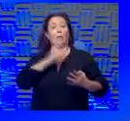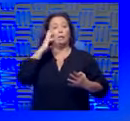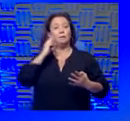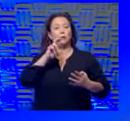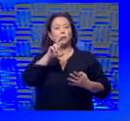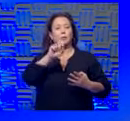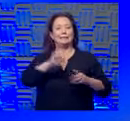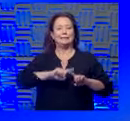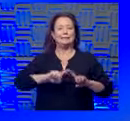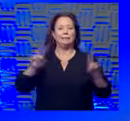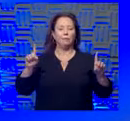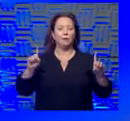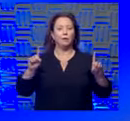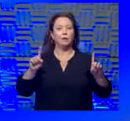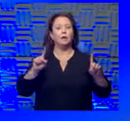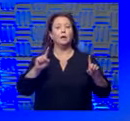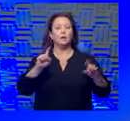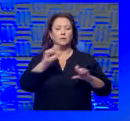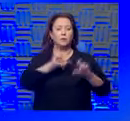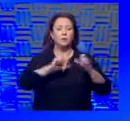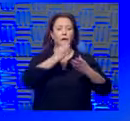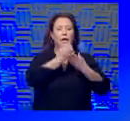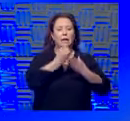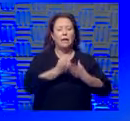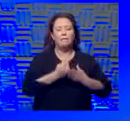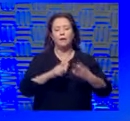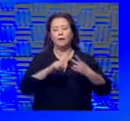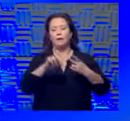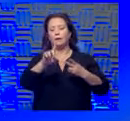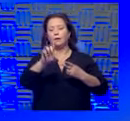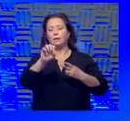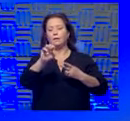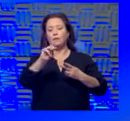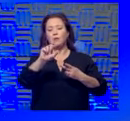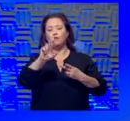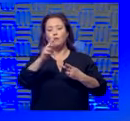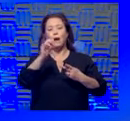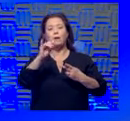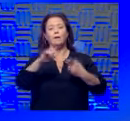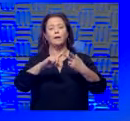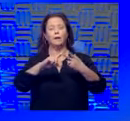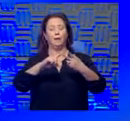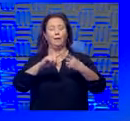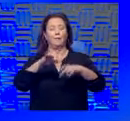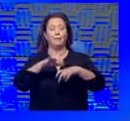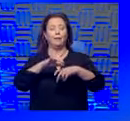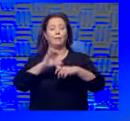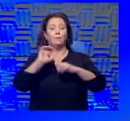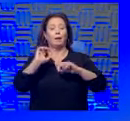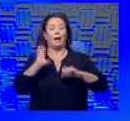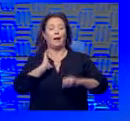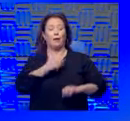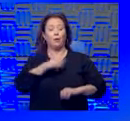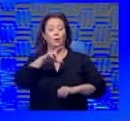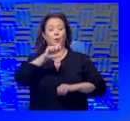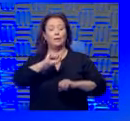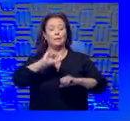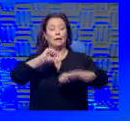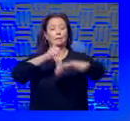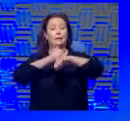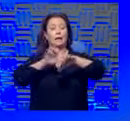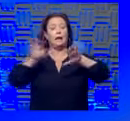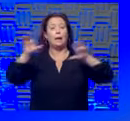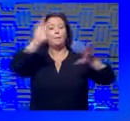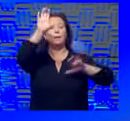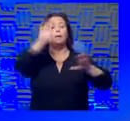things. Socioeconomic factors, demographic factors, geography as well, and the inherent problems or